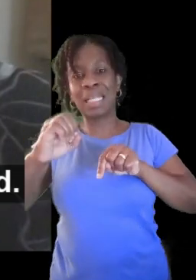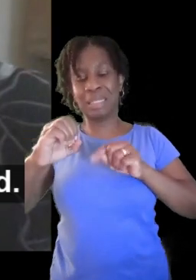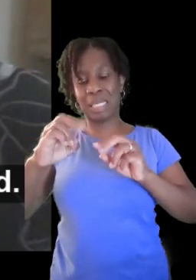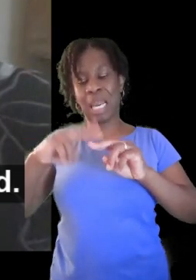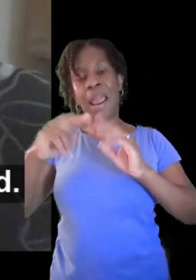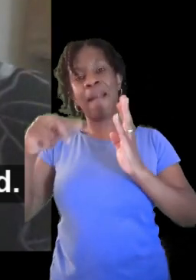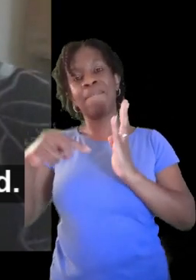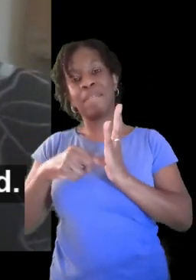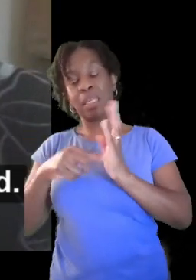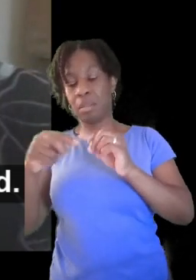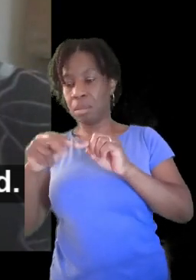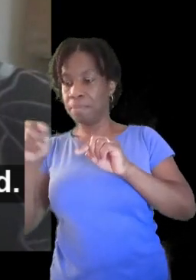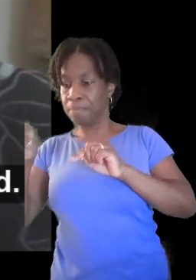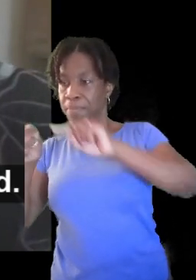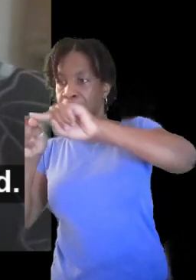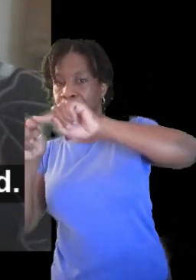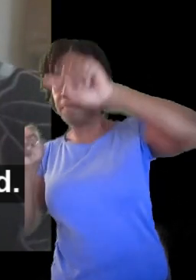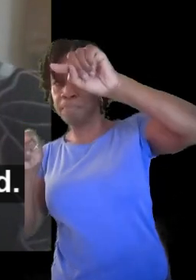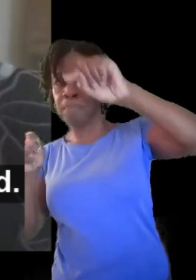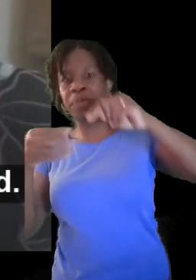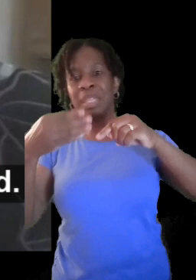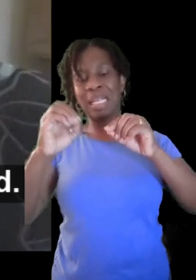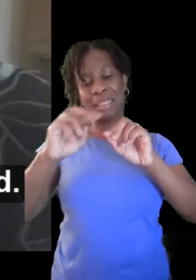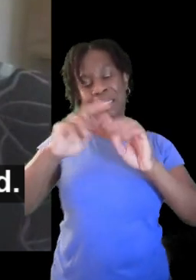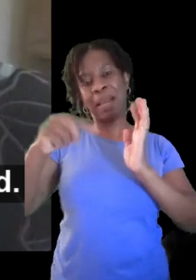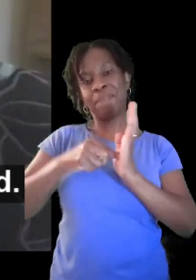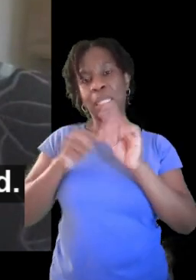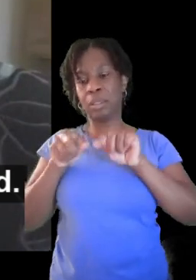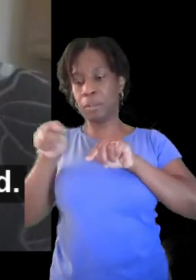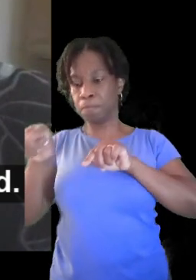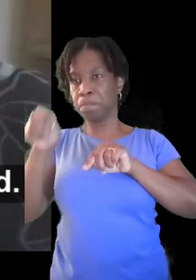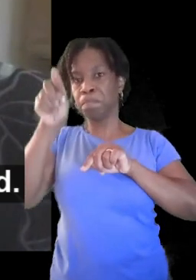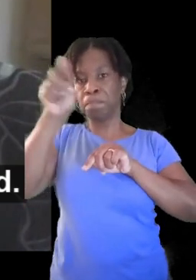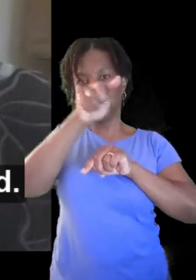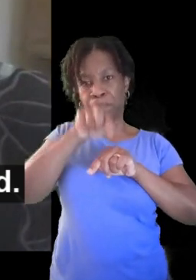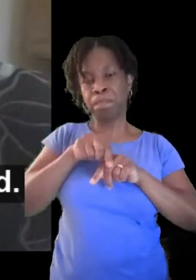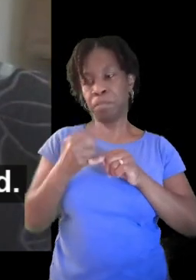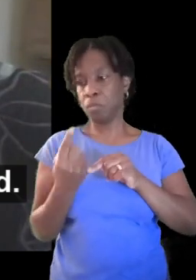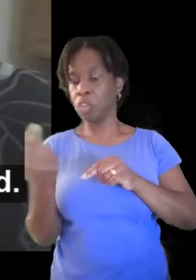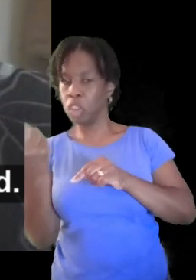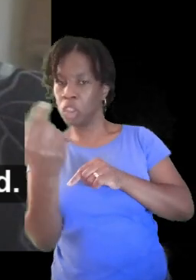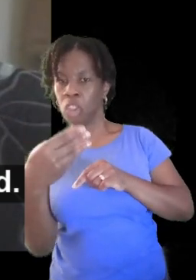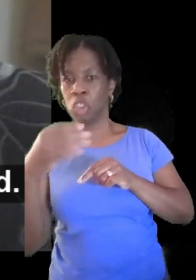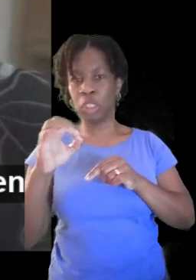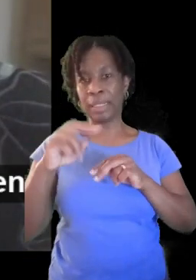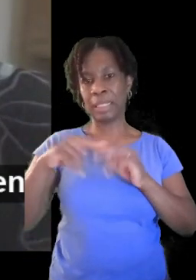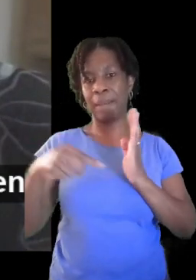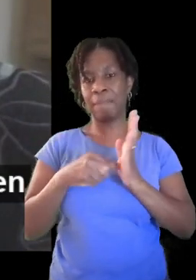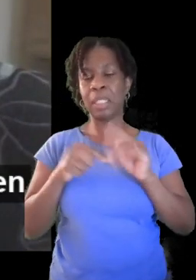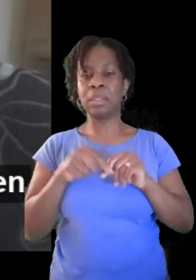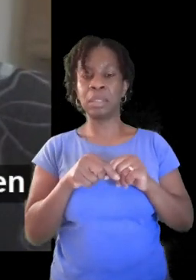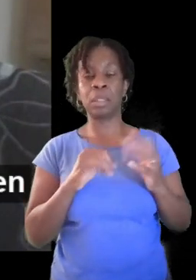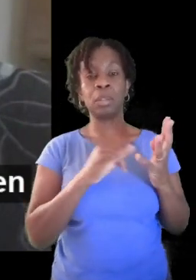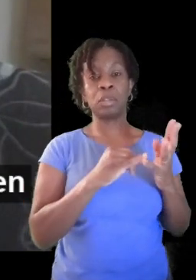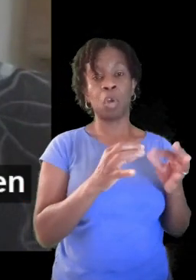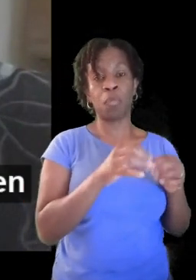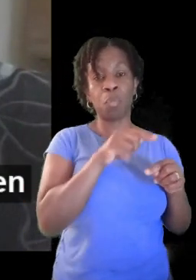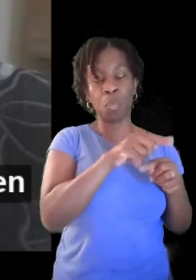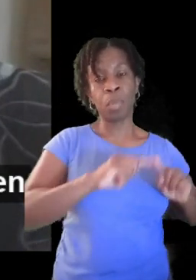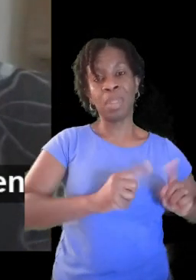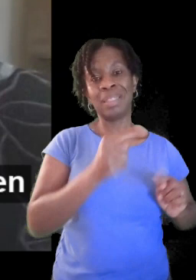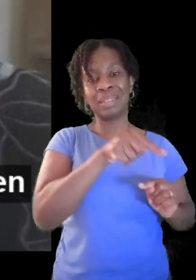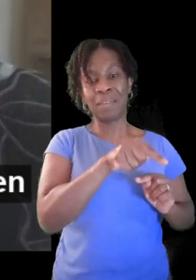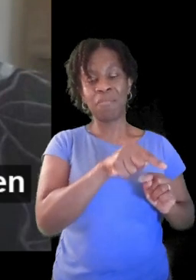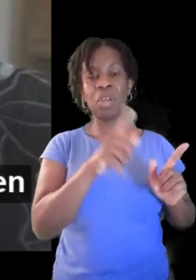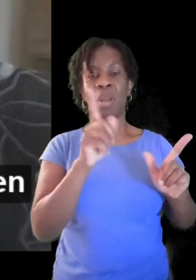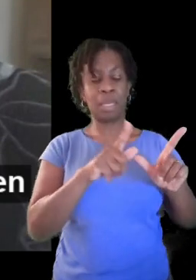or each corner of the diamond. Softball is played on a diamond, remember, a